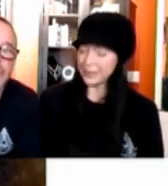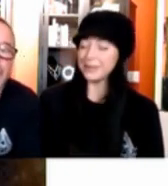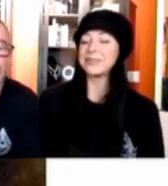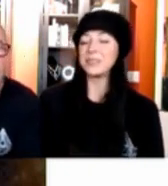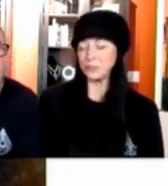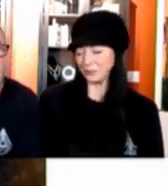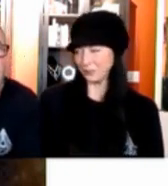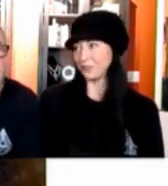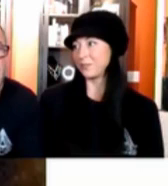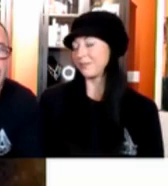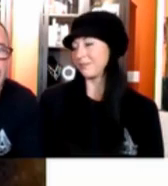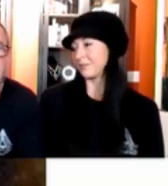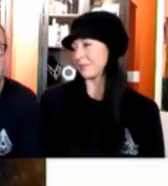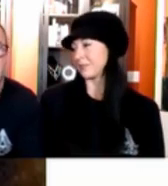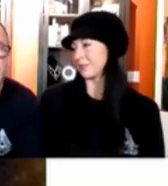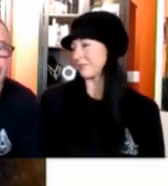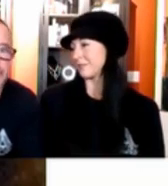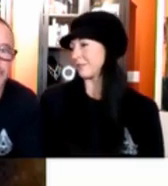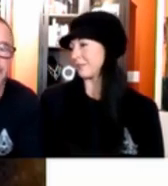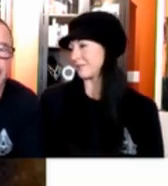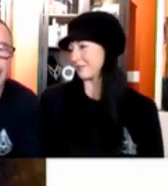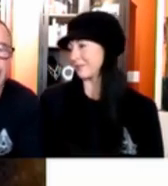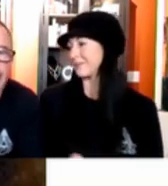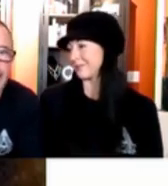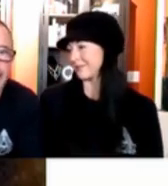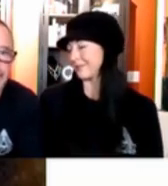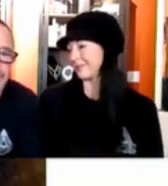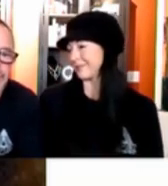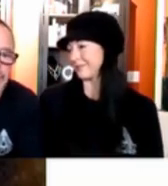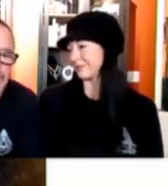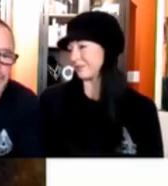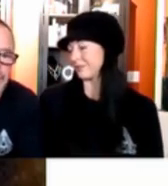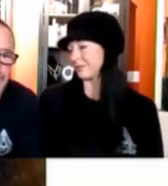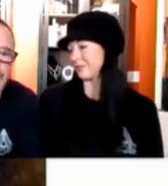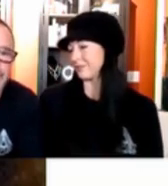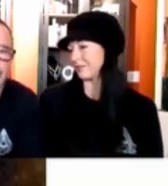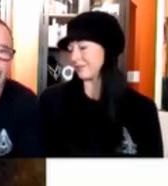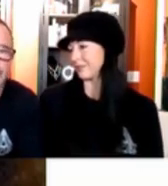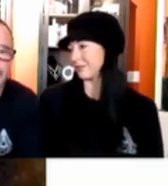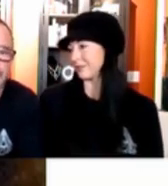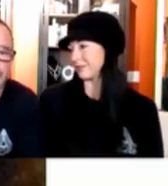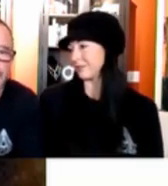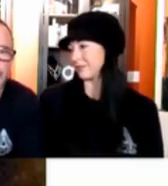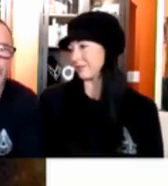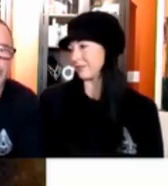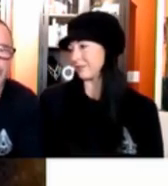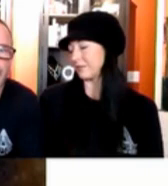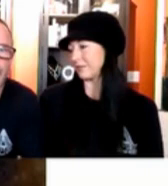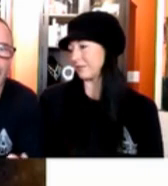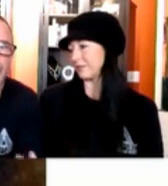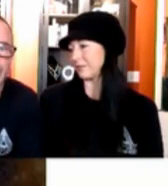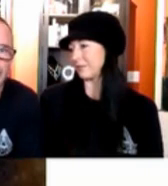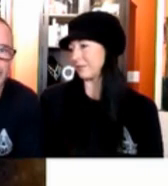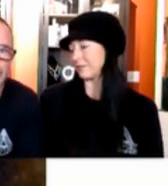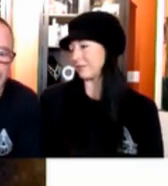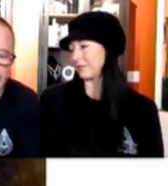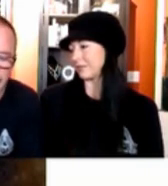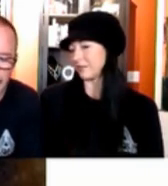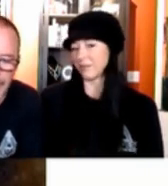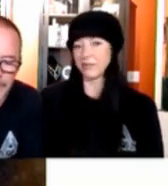visit, just like human families. They have cousins and brothers and sisters, and so it's very similar to the way that we have